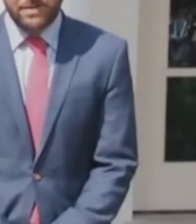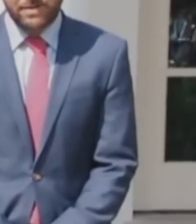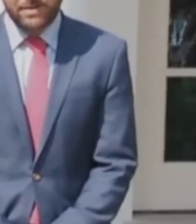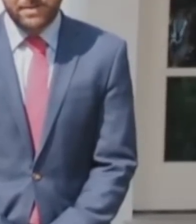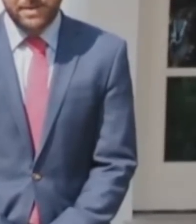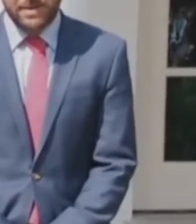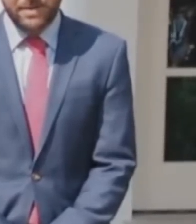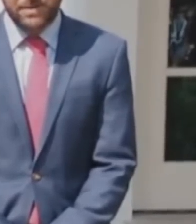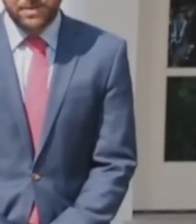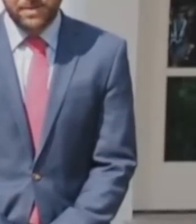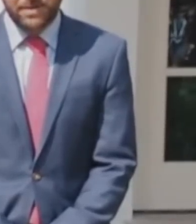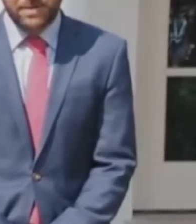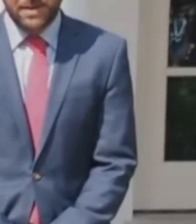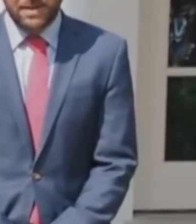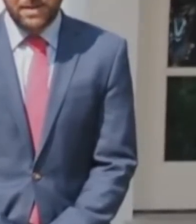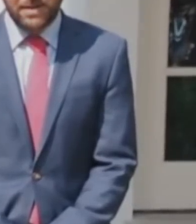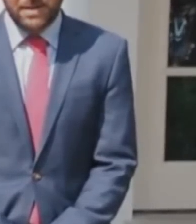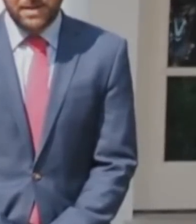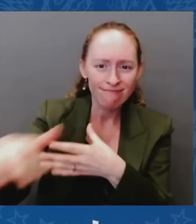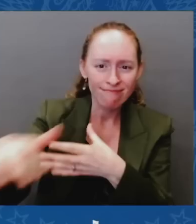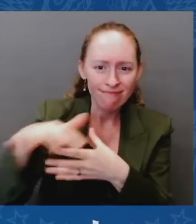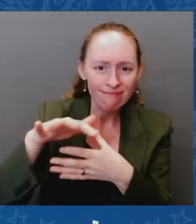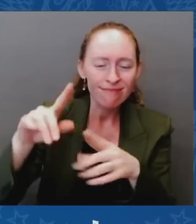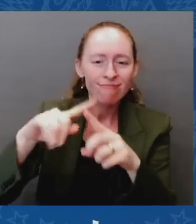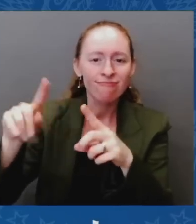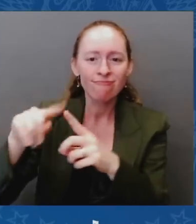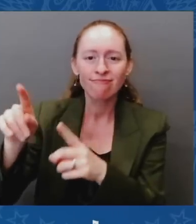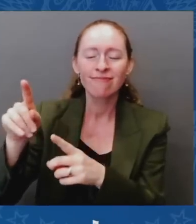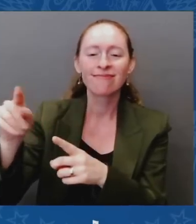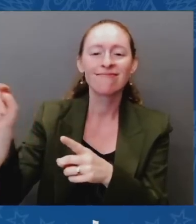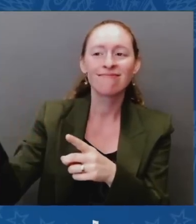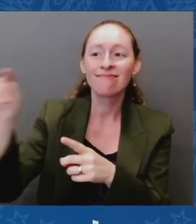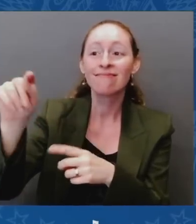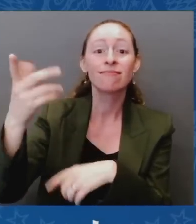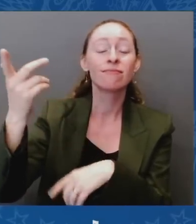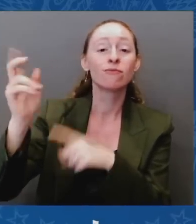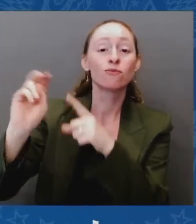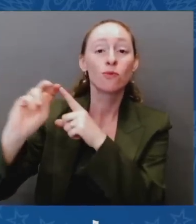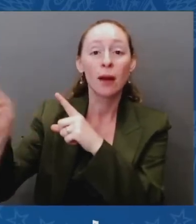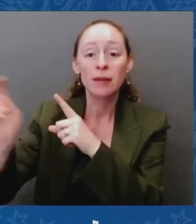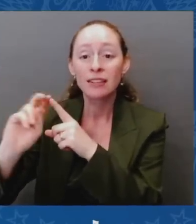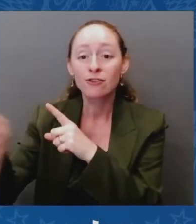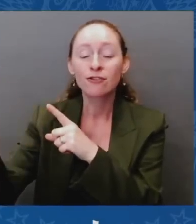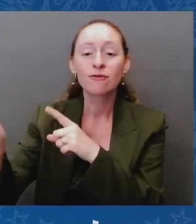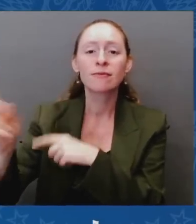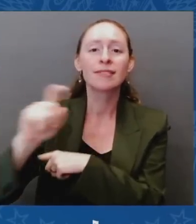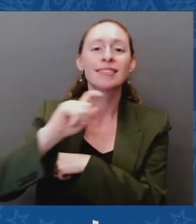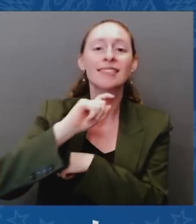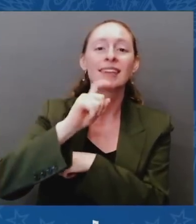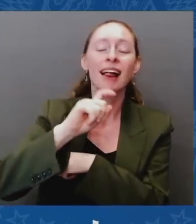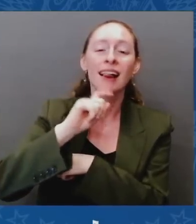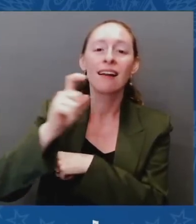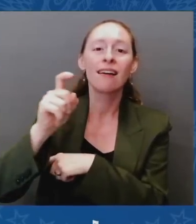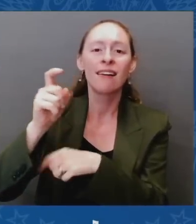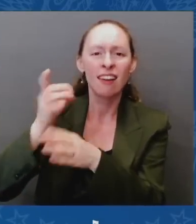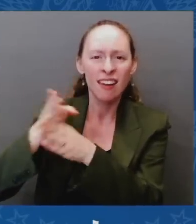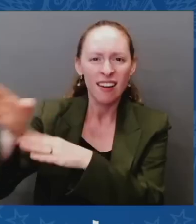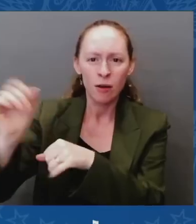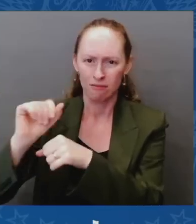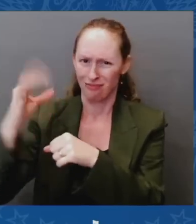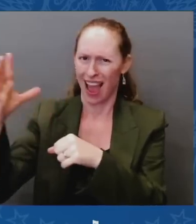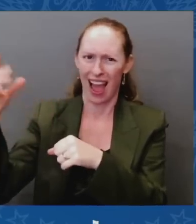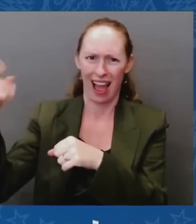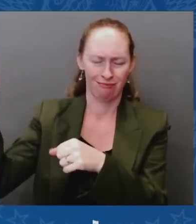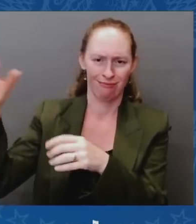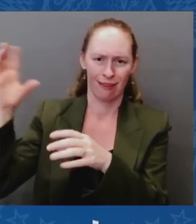Biden. And it's, oh my gosh, this is crazy. And the other labor unions engaged. And this is a win for tens of thousands of rail